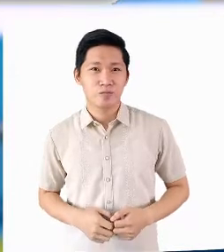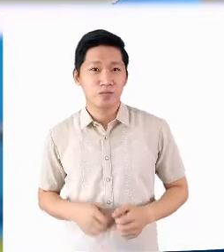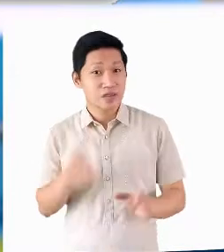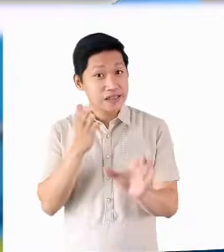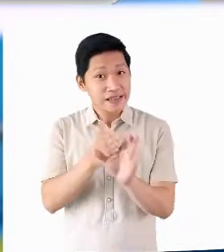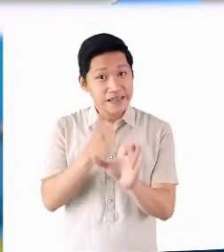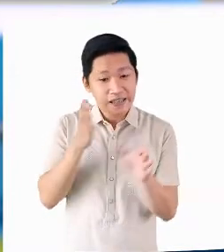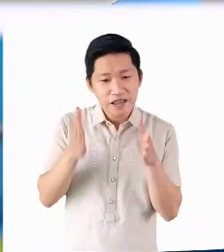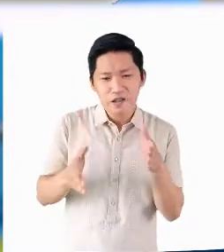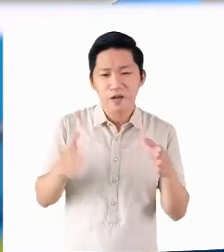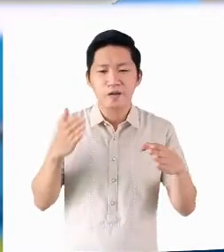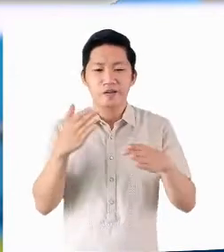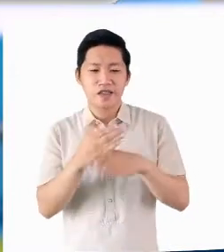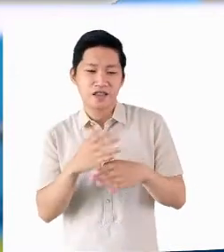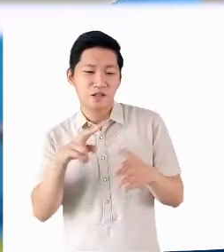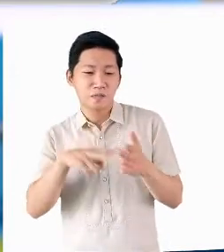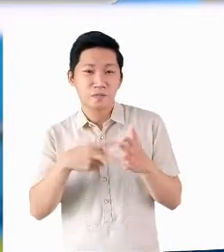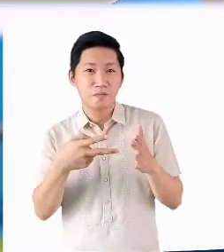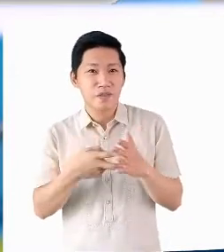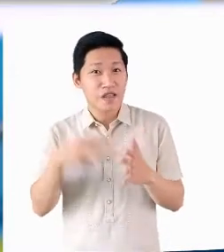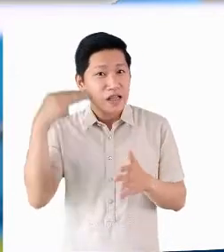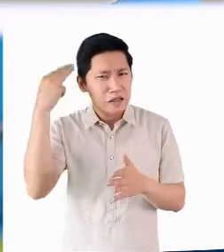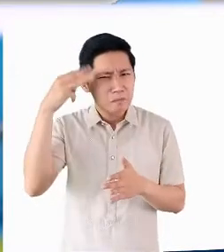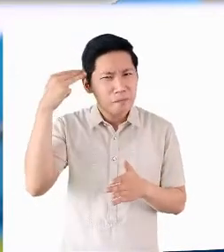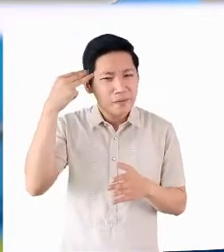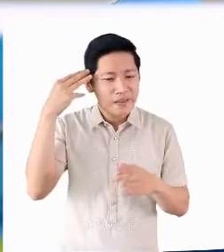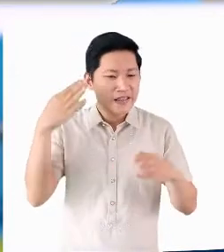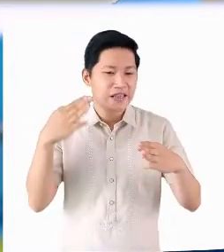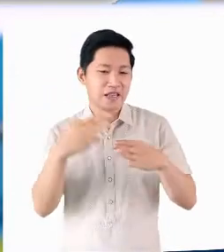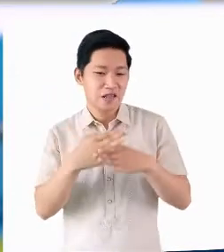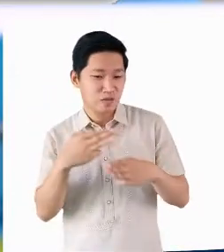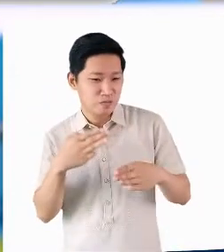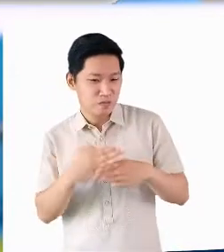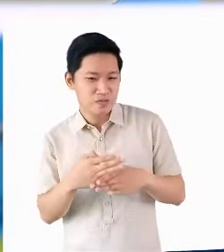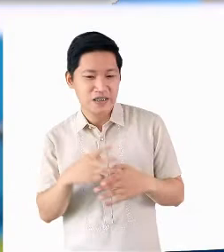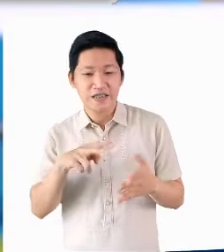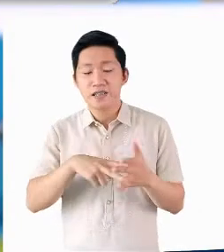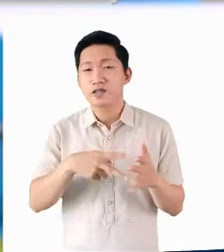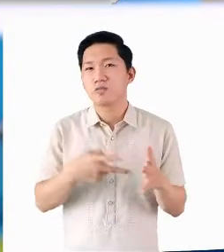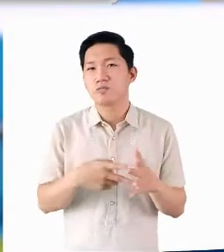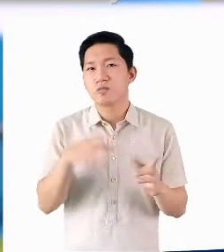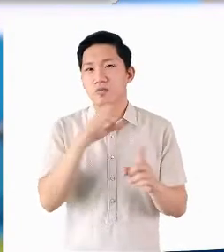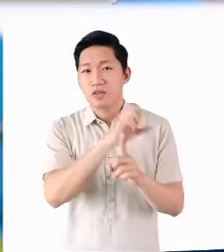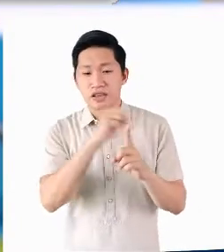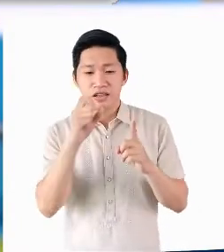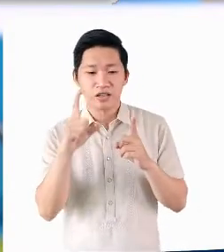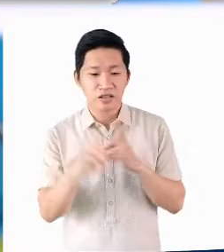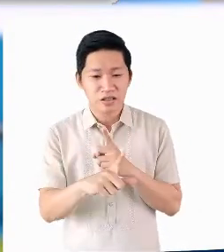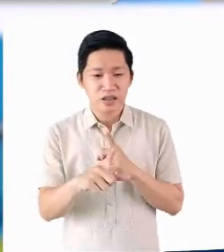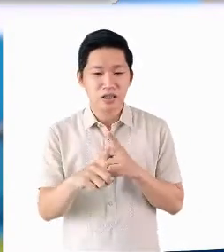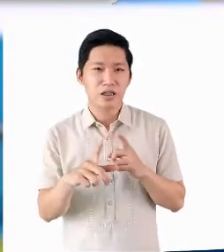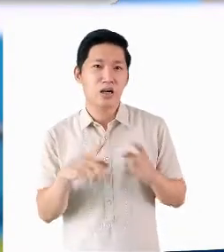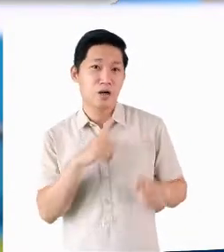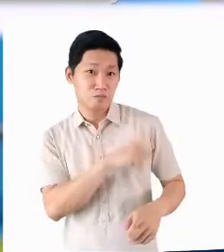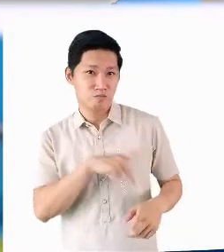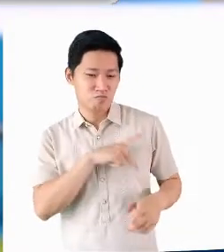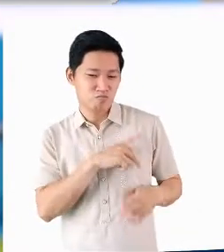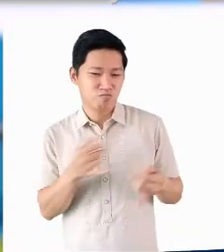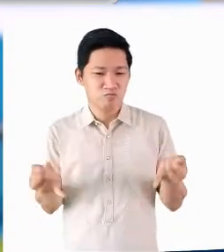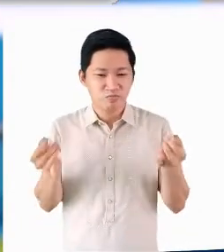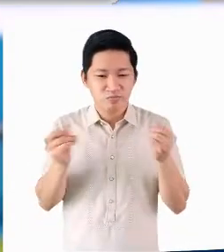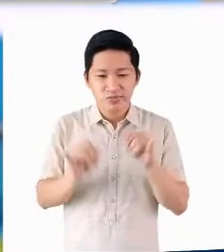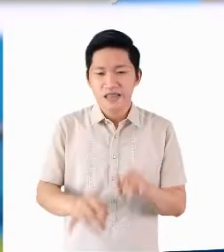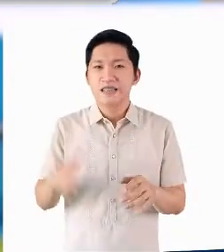Psychological barriers are called mental barriers. These refer to the social and personal issues of a speaker